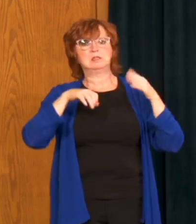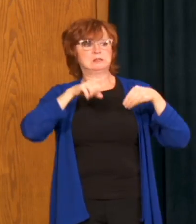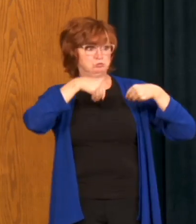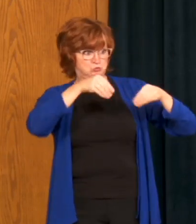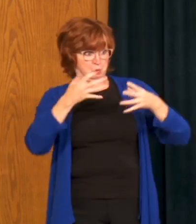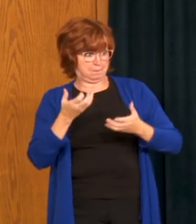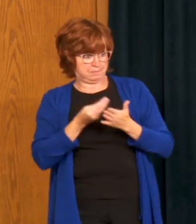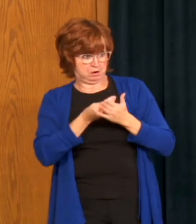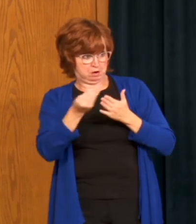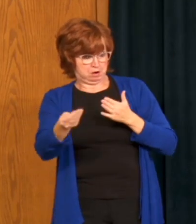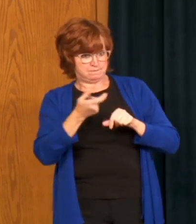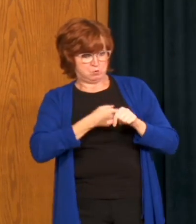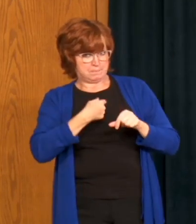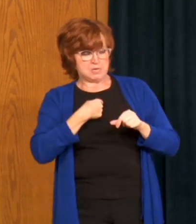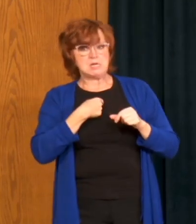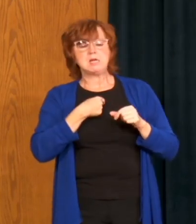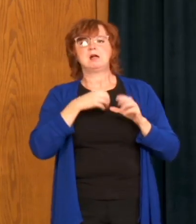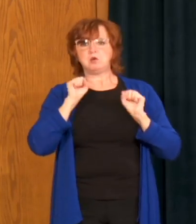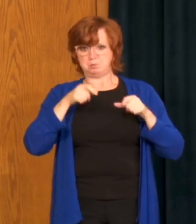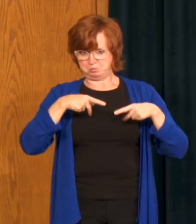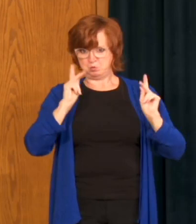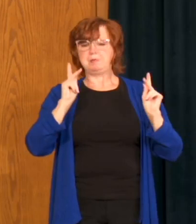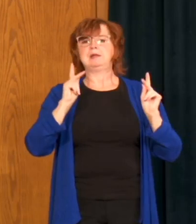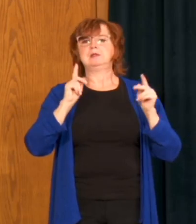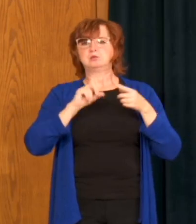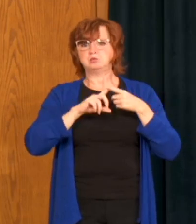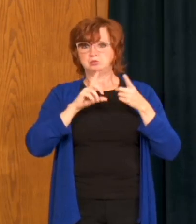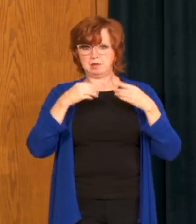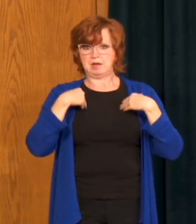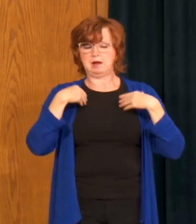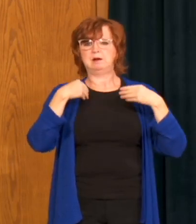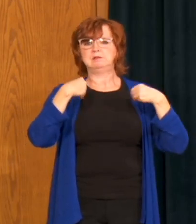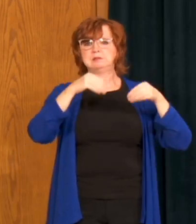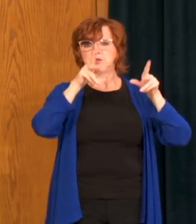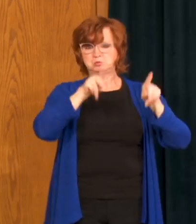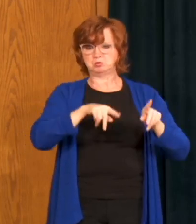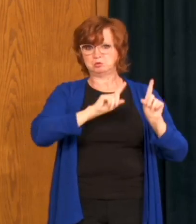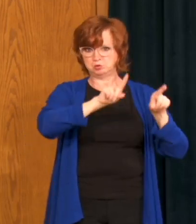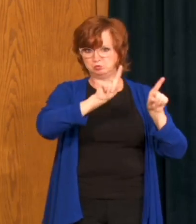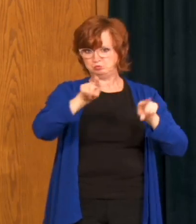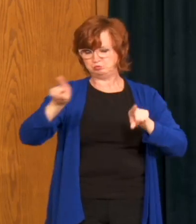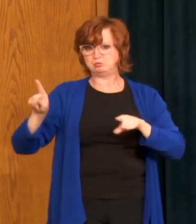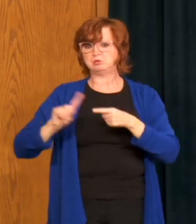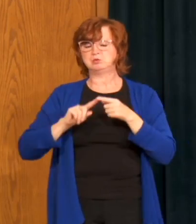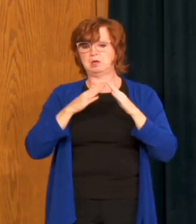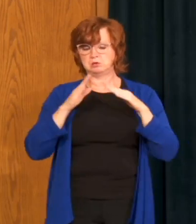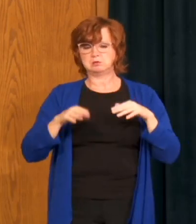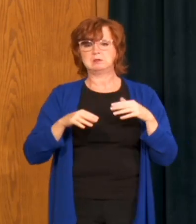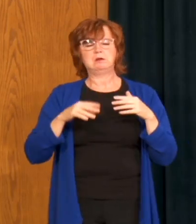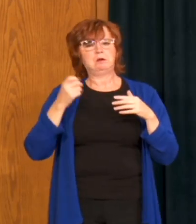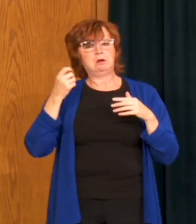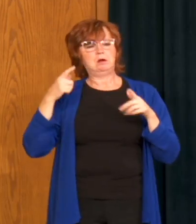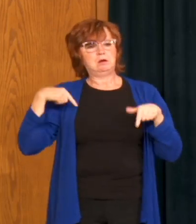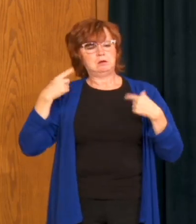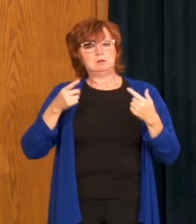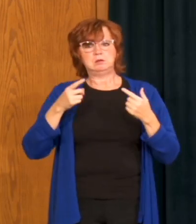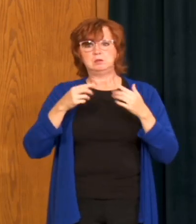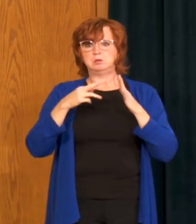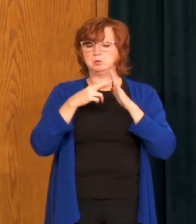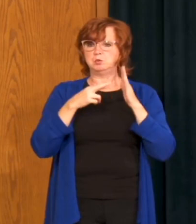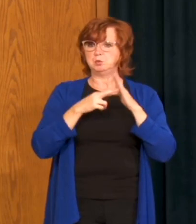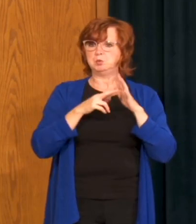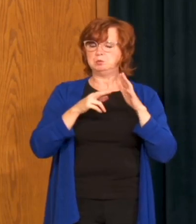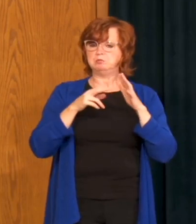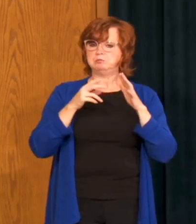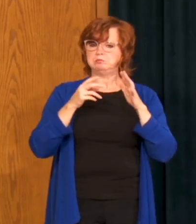are going to look quite a bit different than they did a few months ago. All of the guidelines for doing these activities safely can be